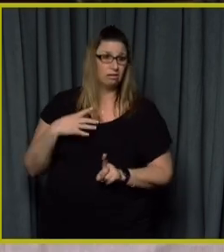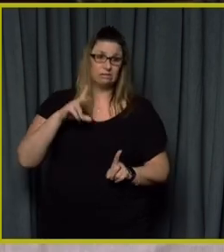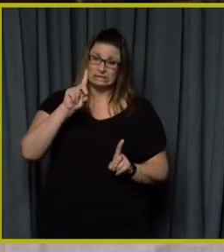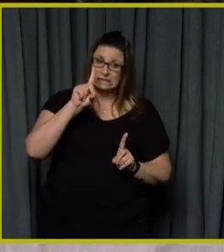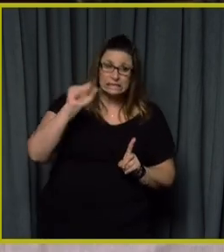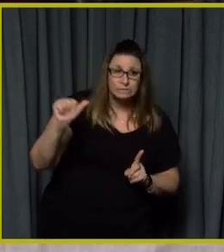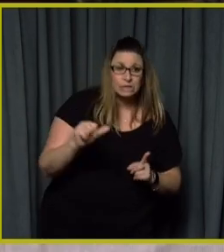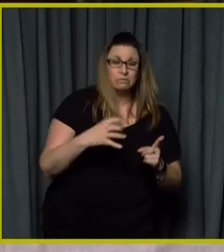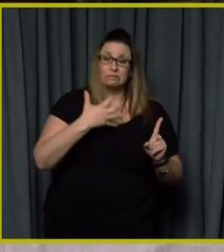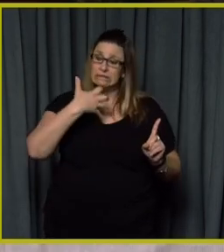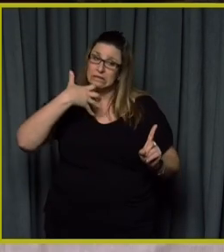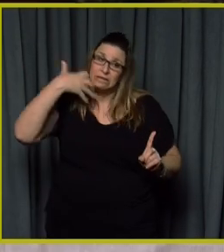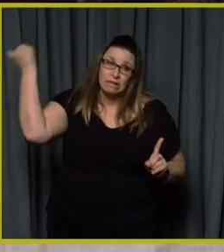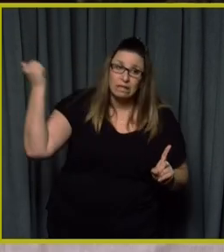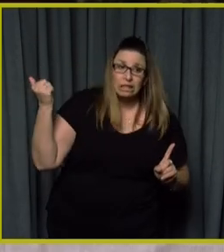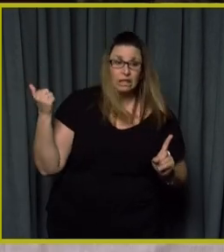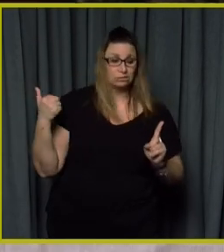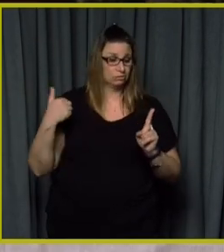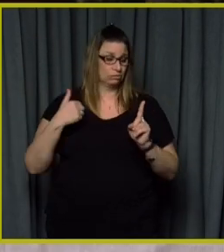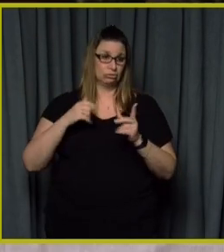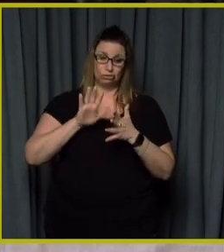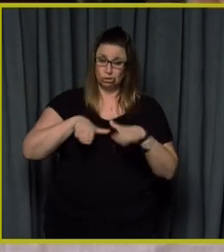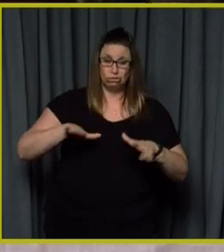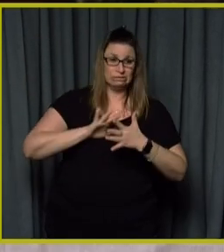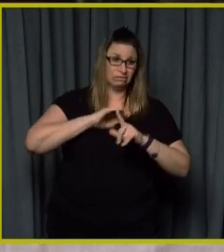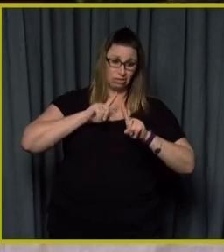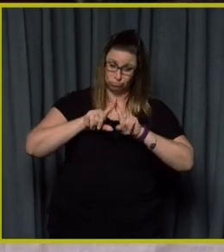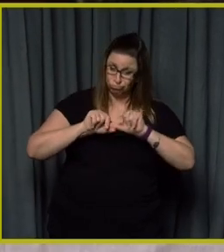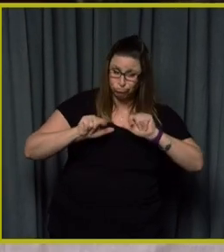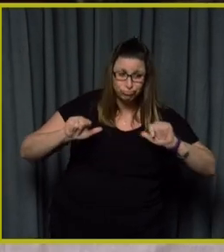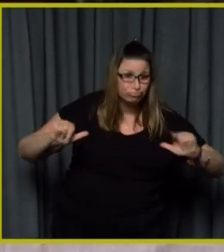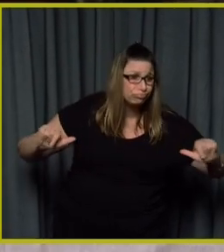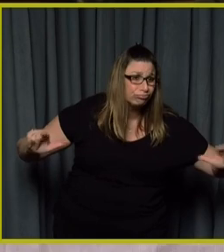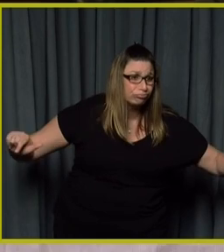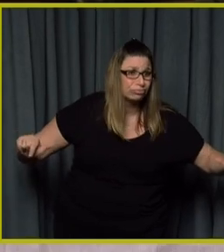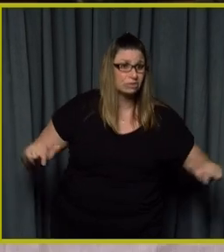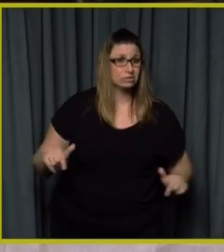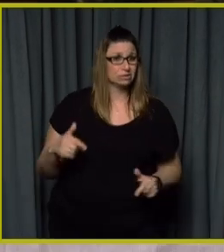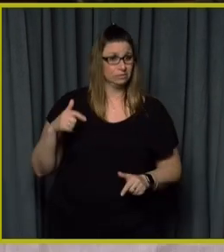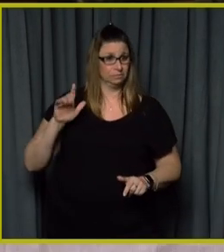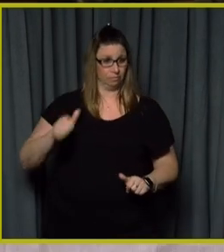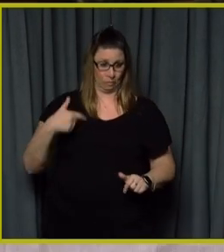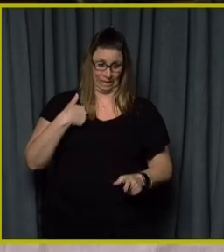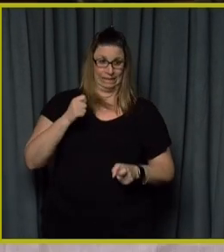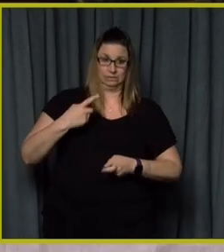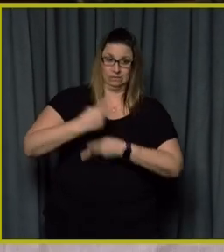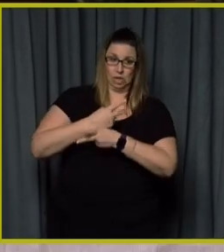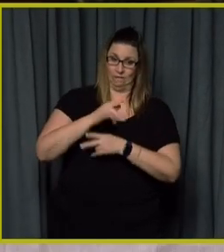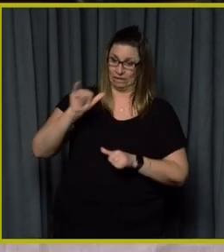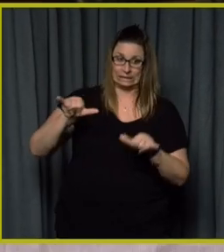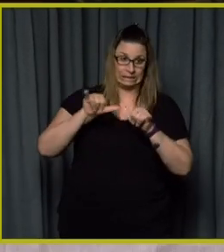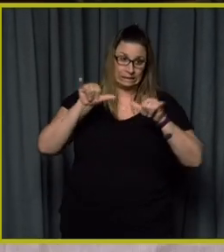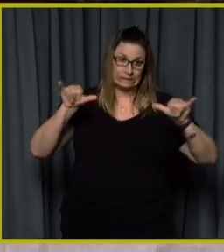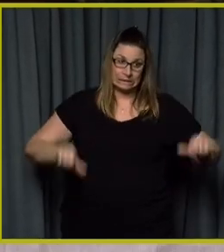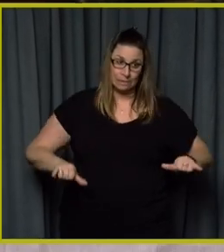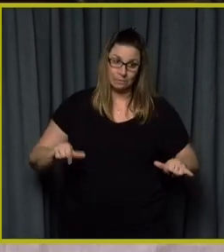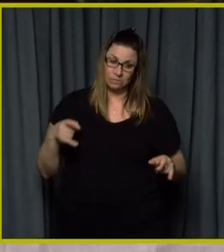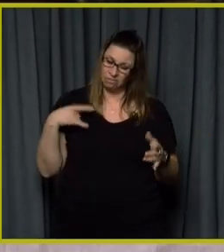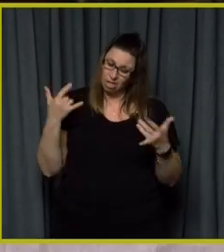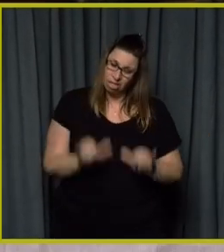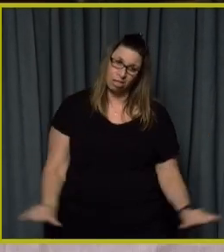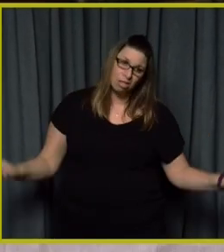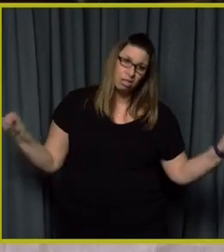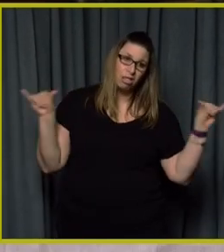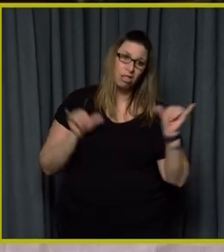children. But the people who maintain this system don't want to talk about it. They want to blame us and blame